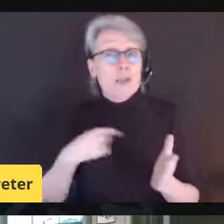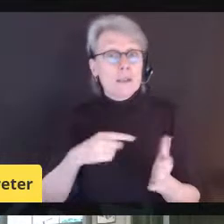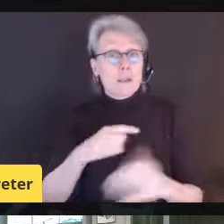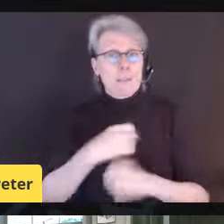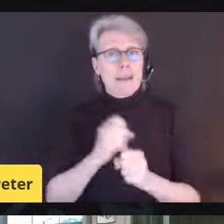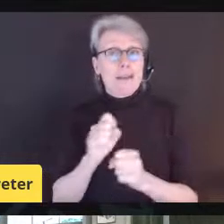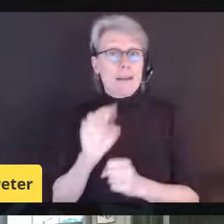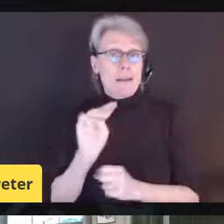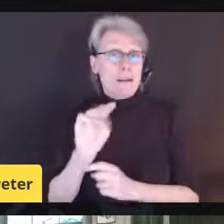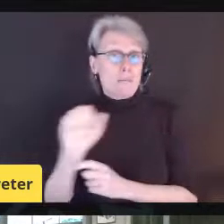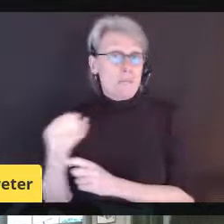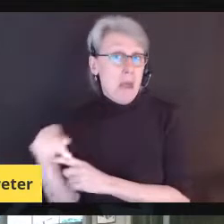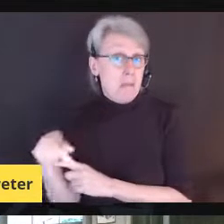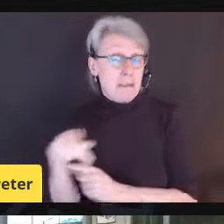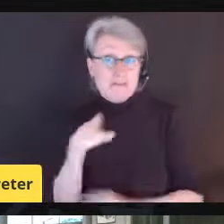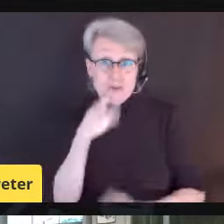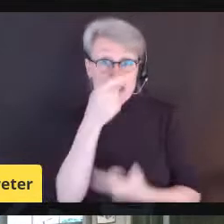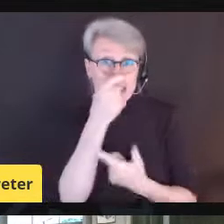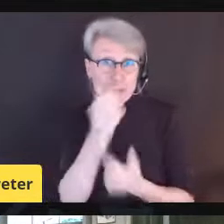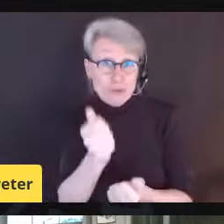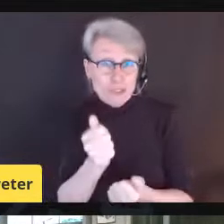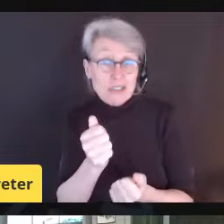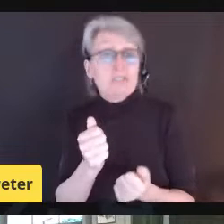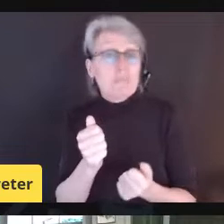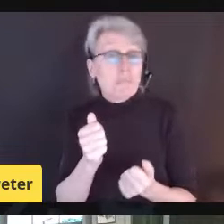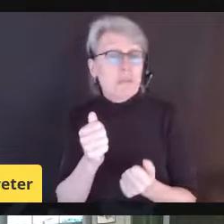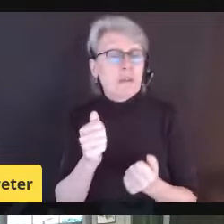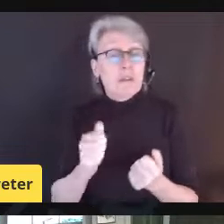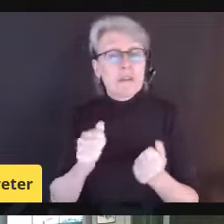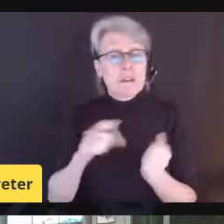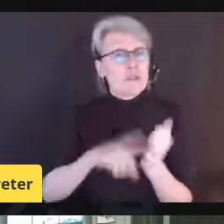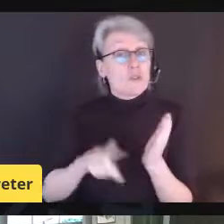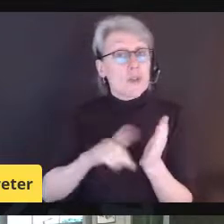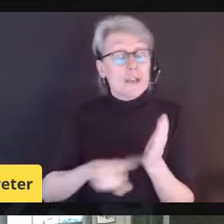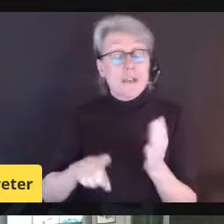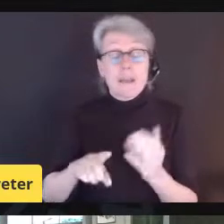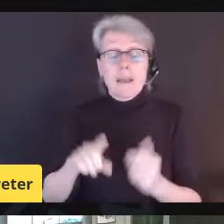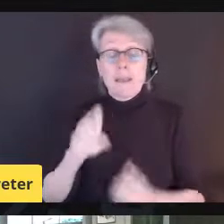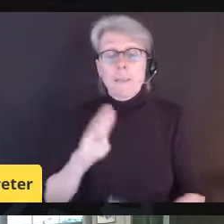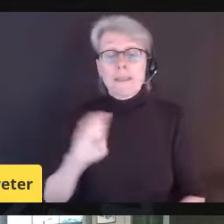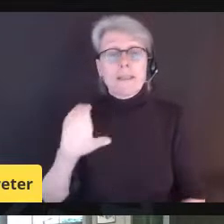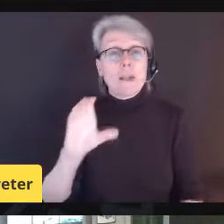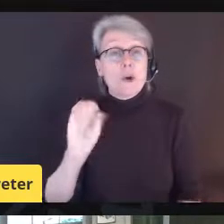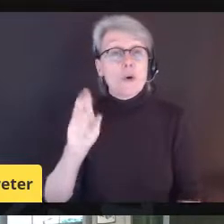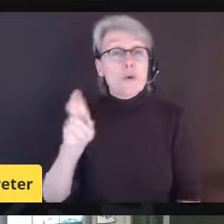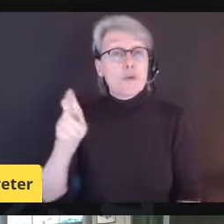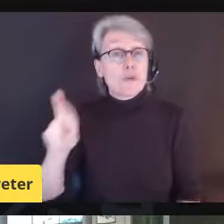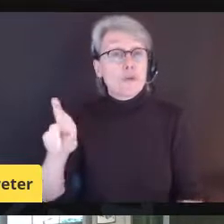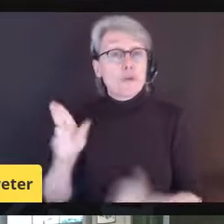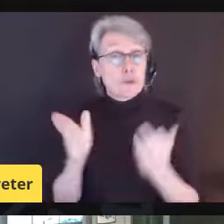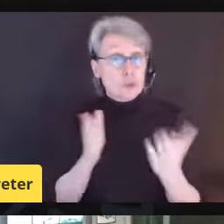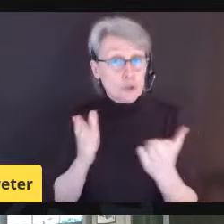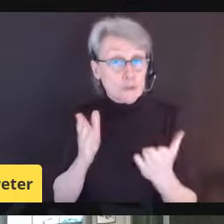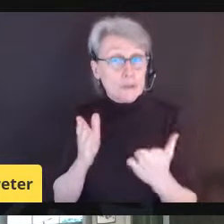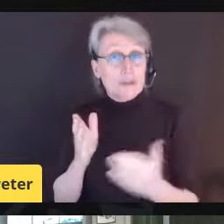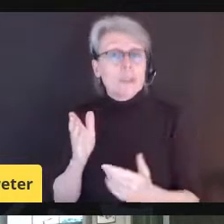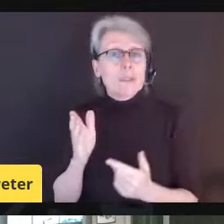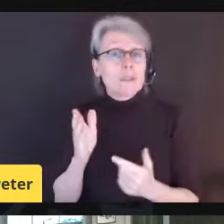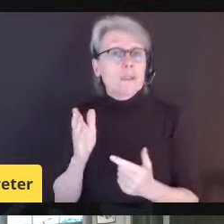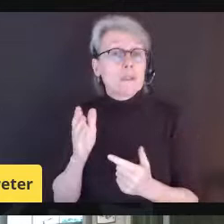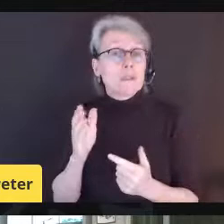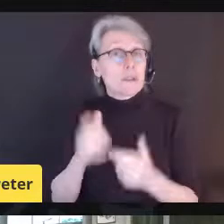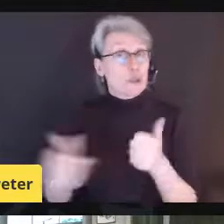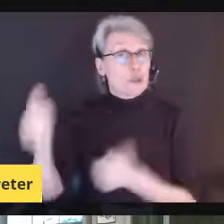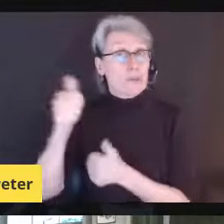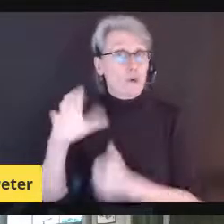if anybody's interested, you can go online, go to the BC Coroner Service, Office of the Chief Coroner, and you'll